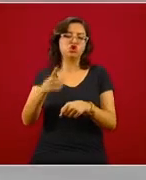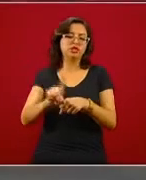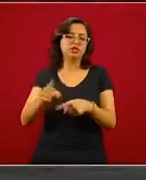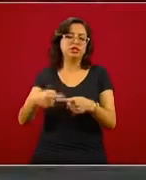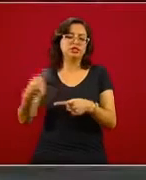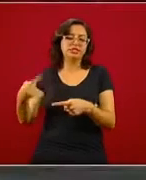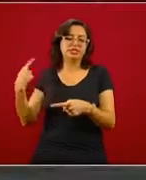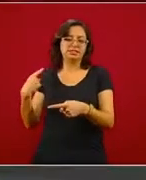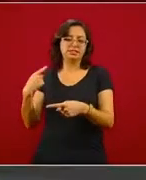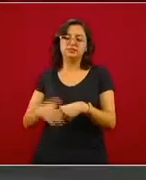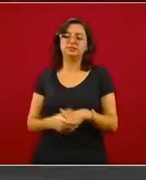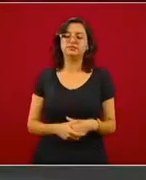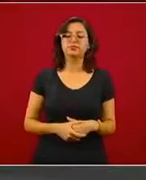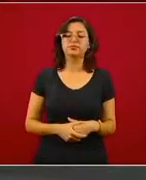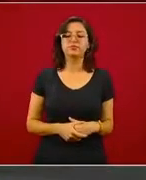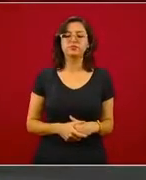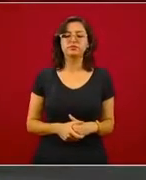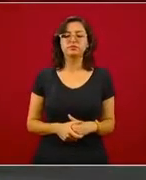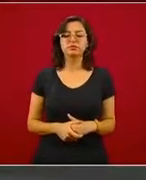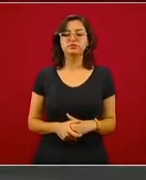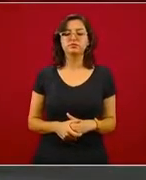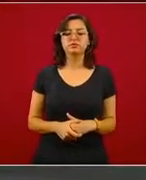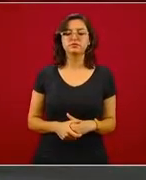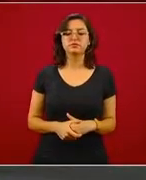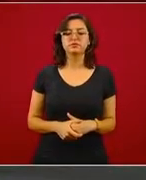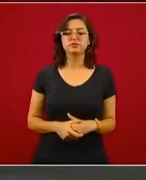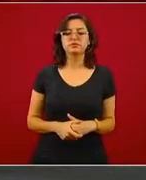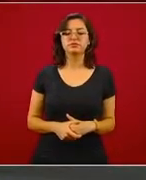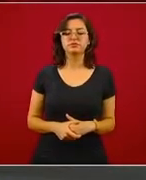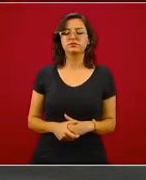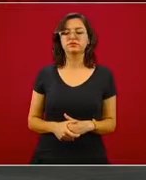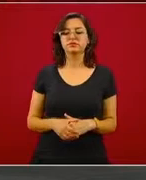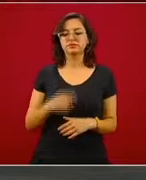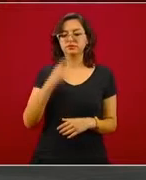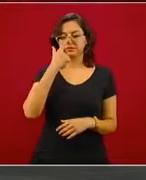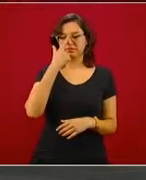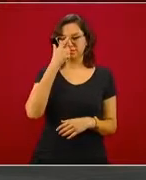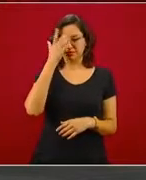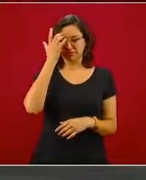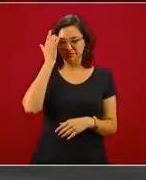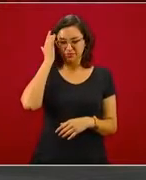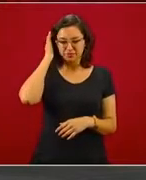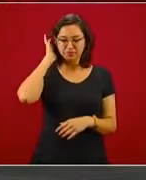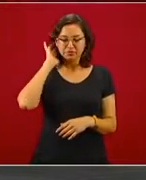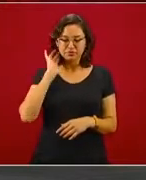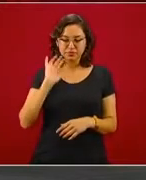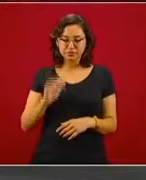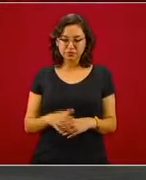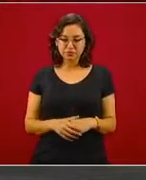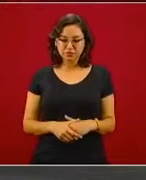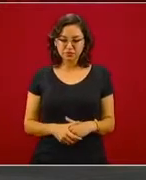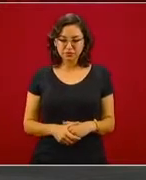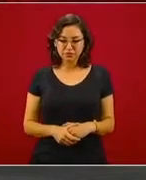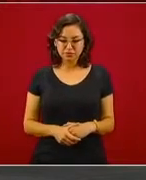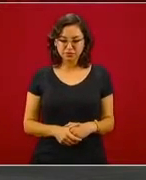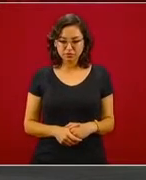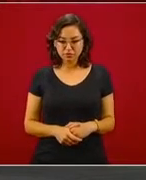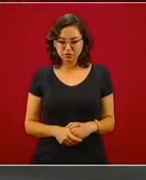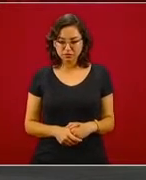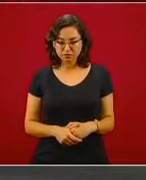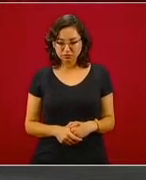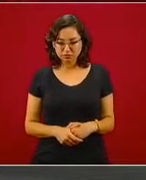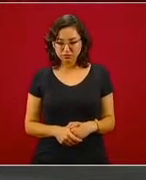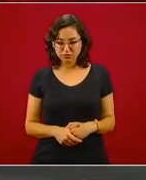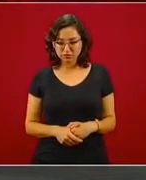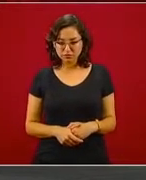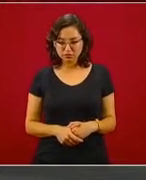when the employee requests the disability and when he starts the process. And the